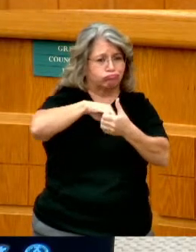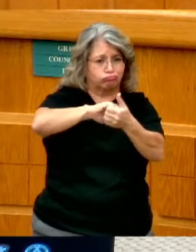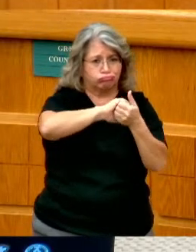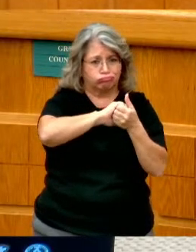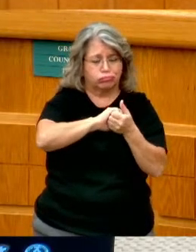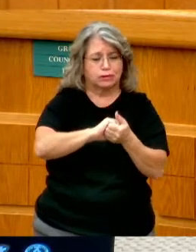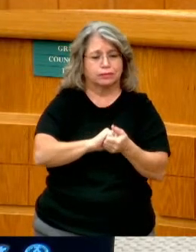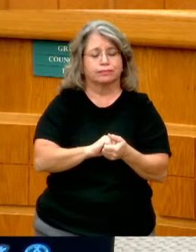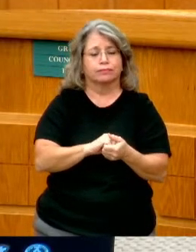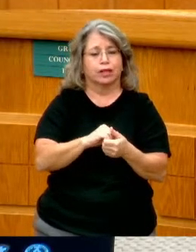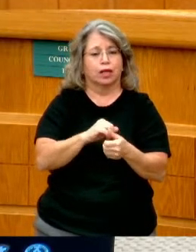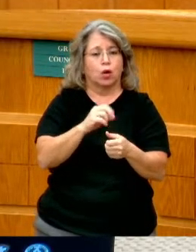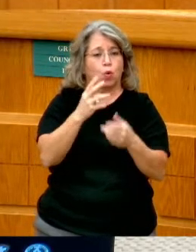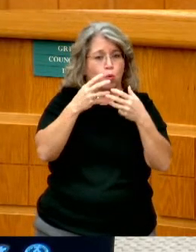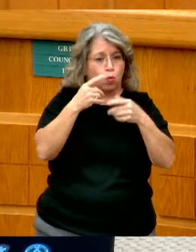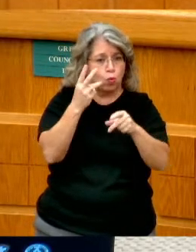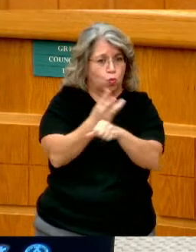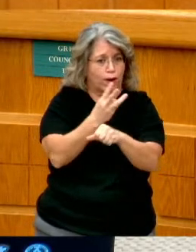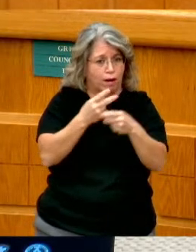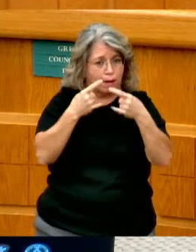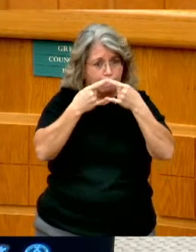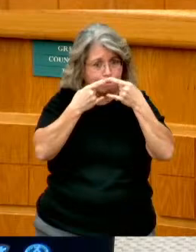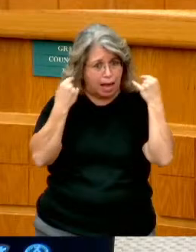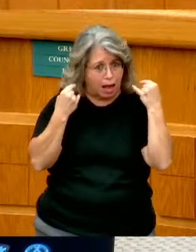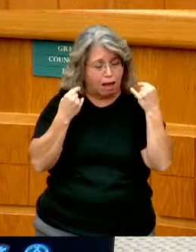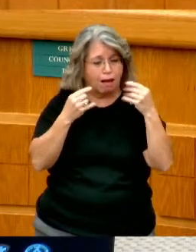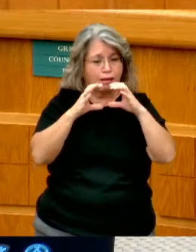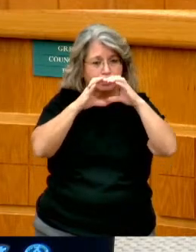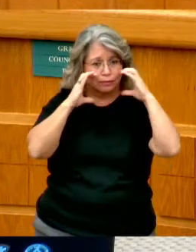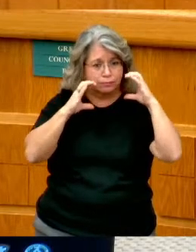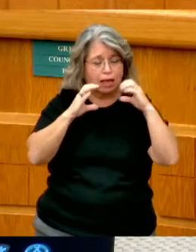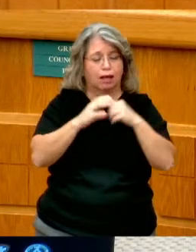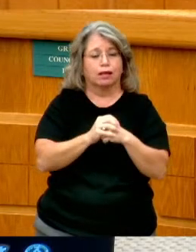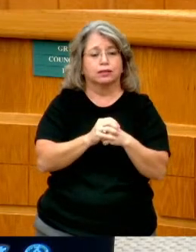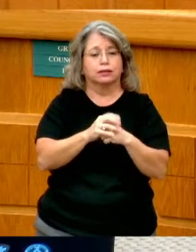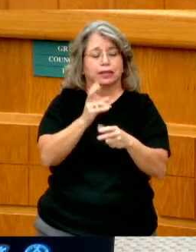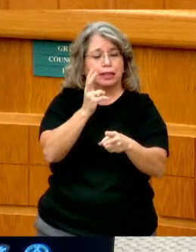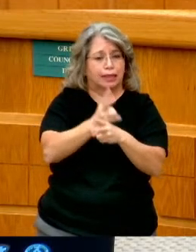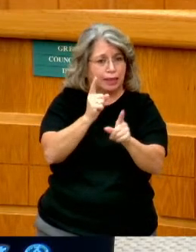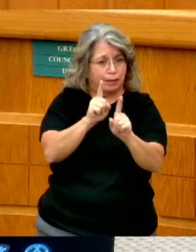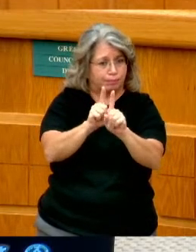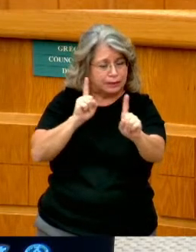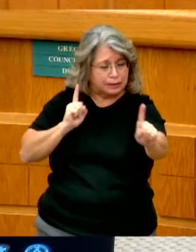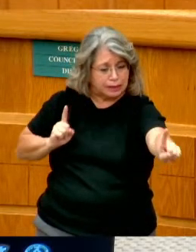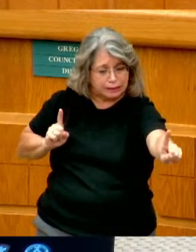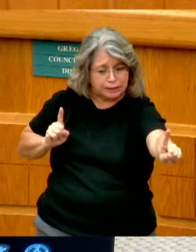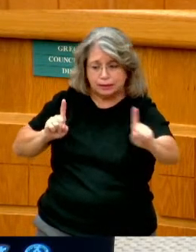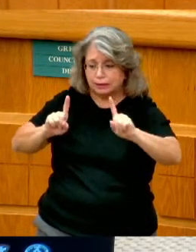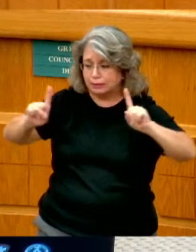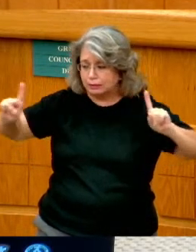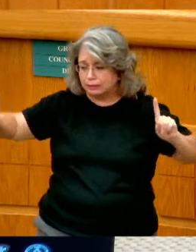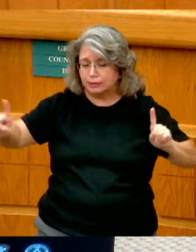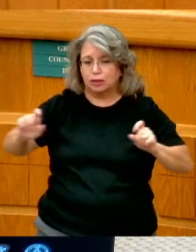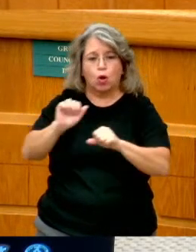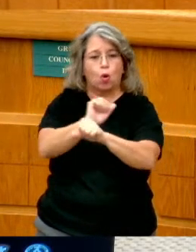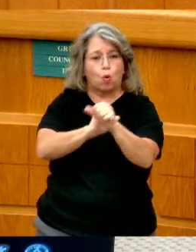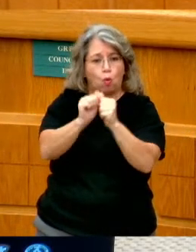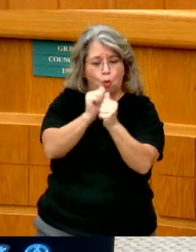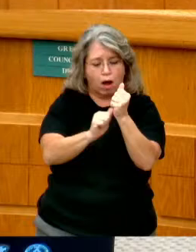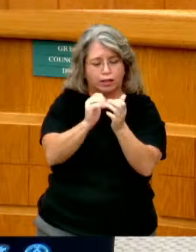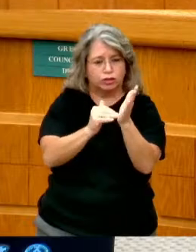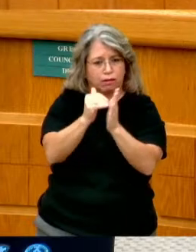mask, keeping your distance from others, and washing your hands as often as possible is still extremely